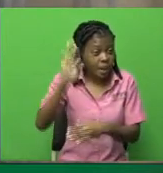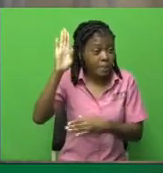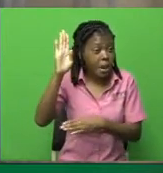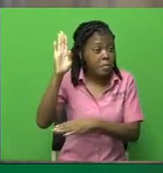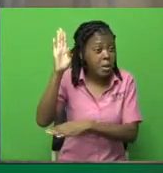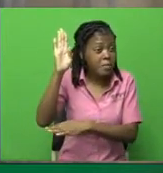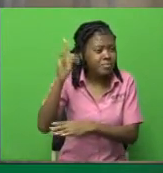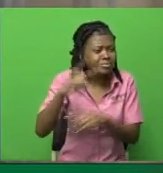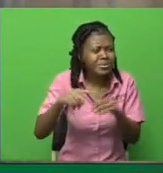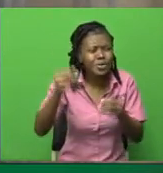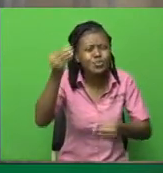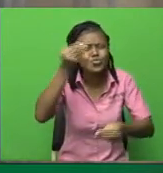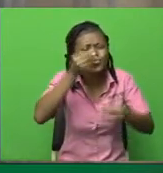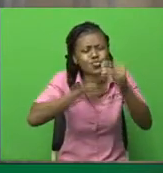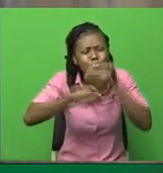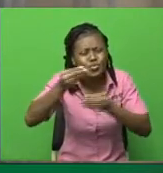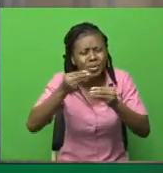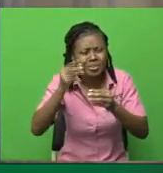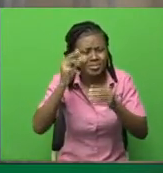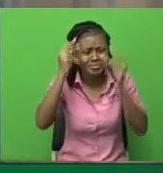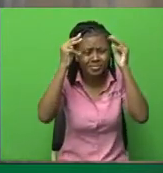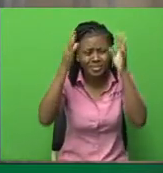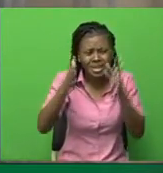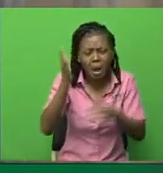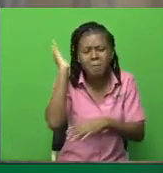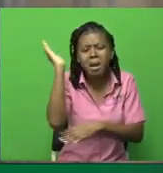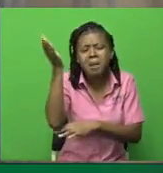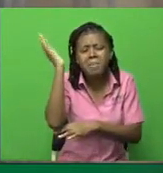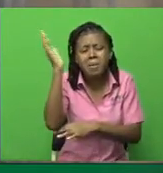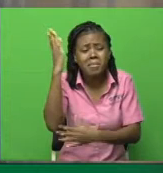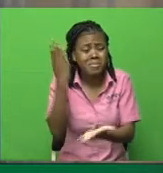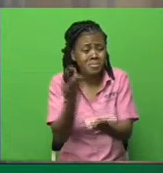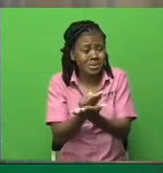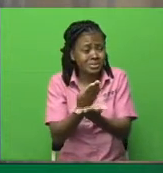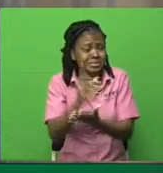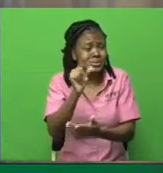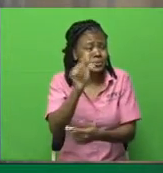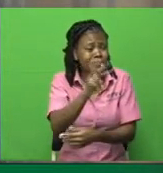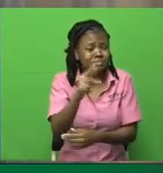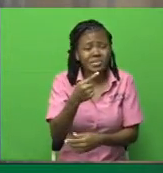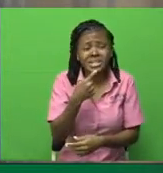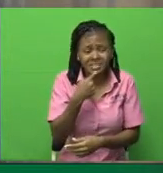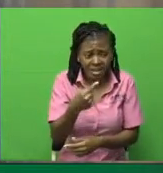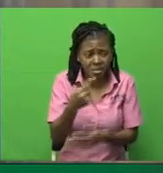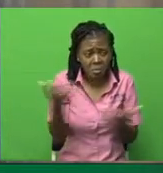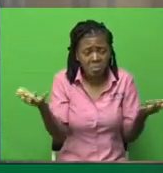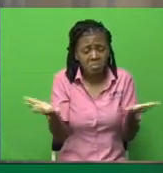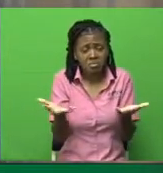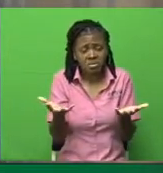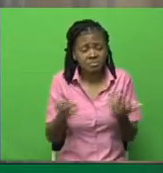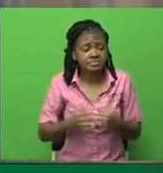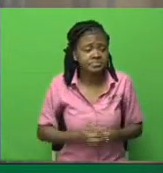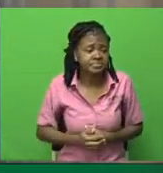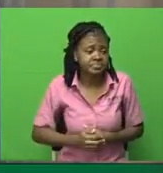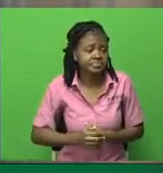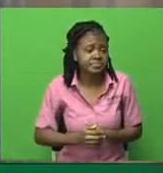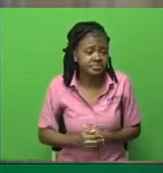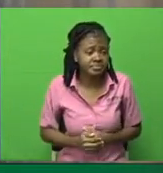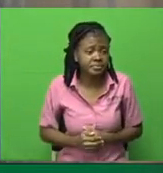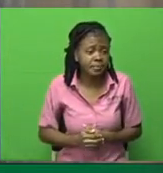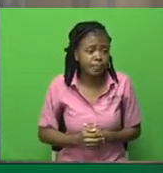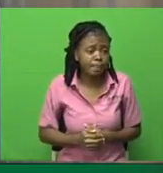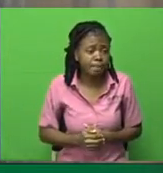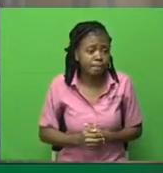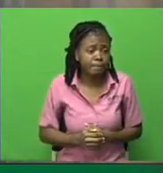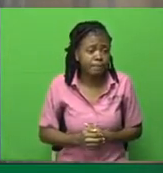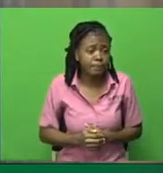the minister in his budget statement of 2022 when he said he will regulize regularize the employment